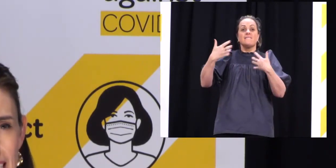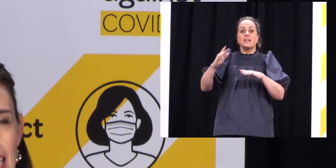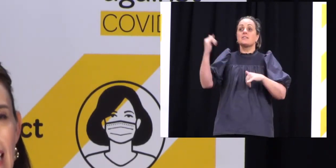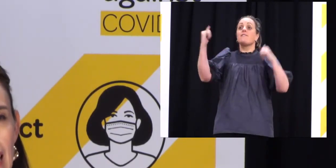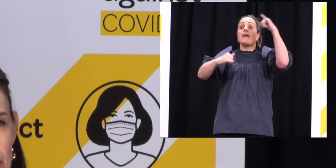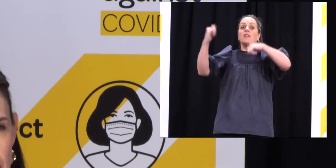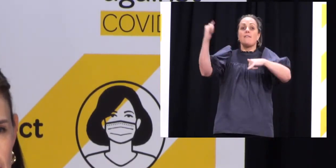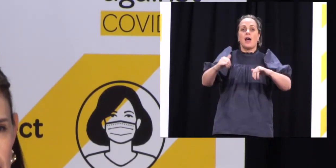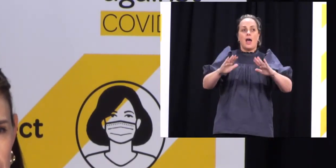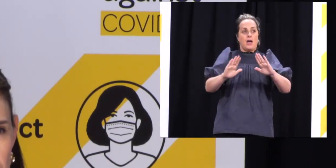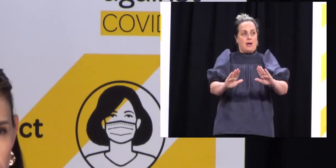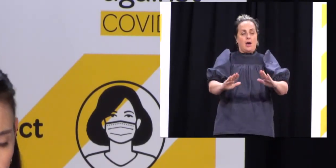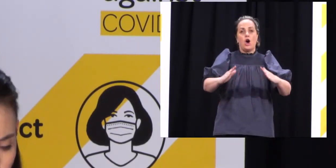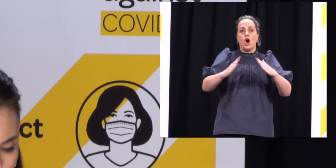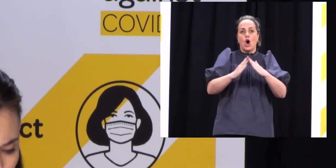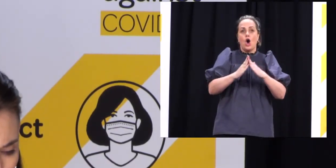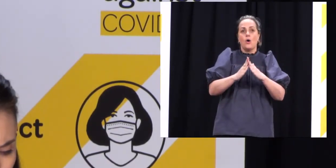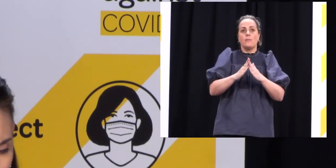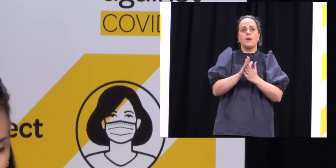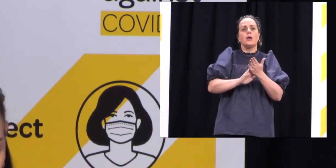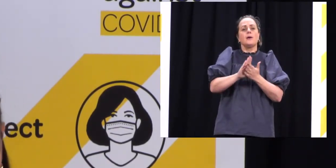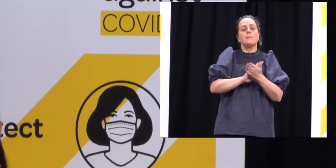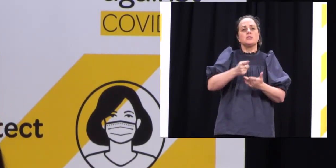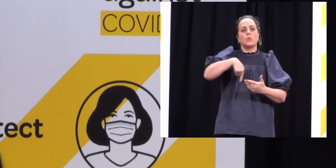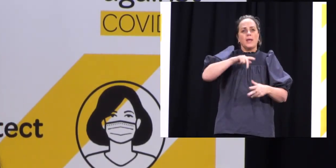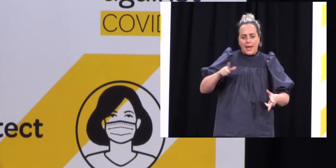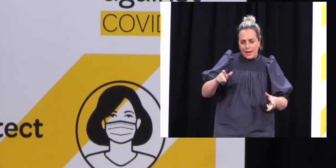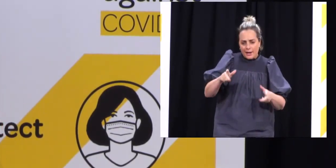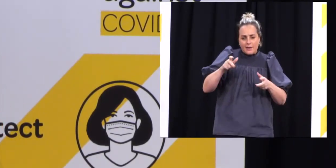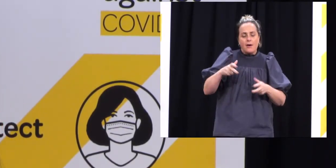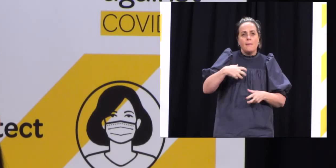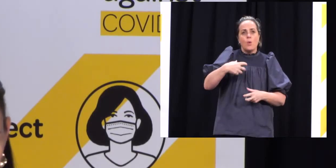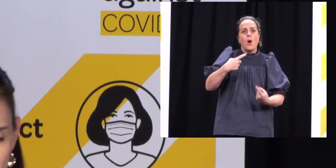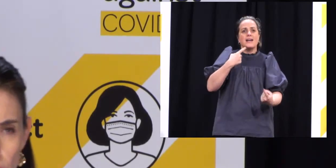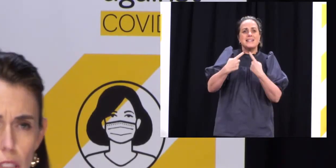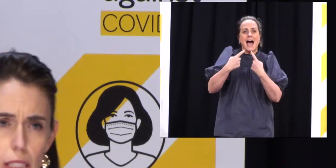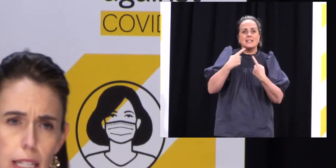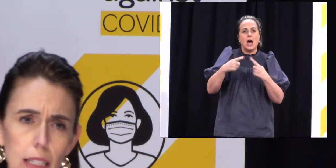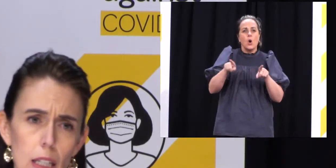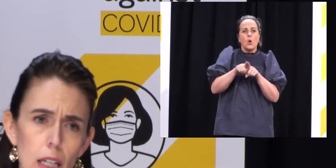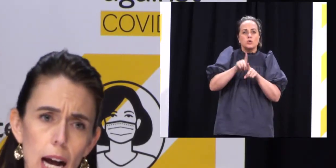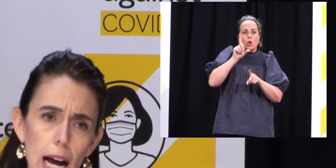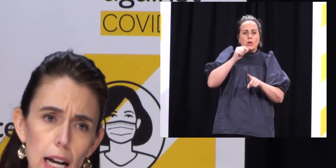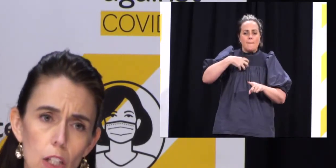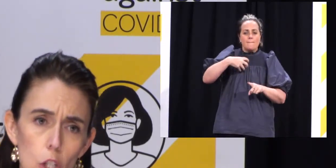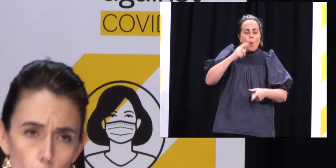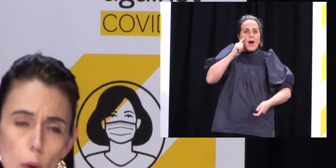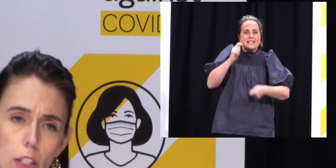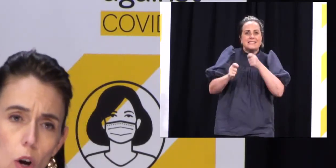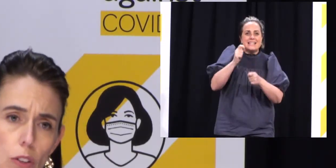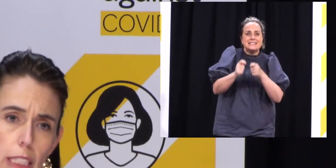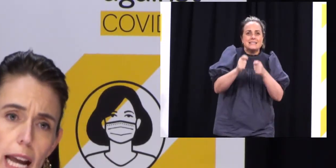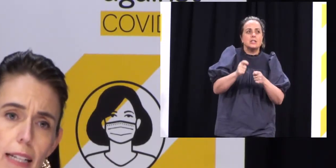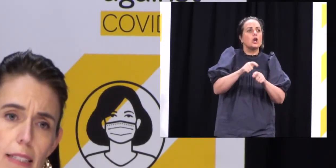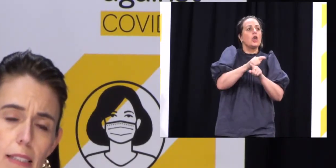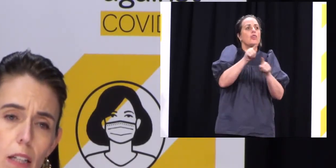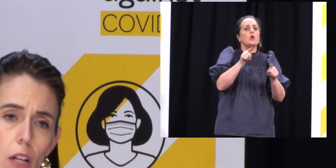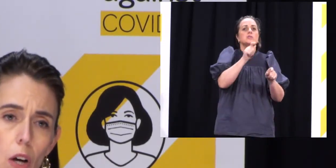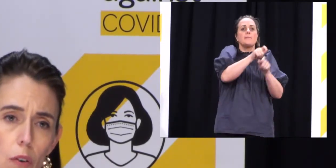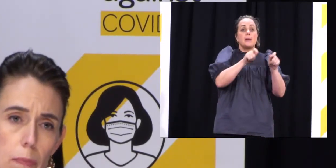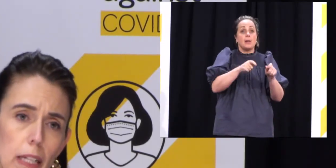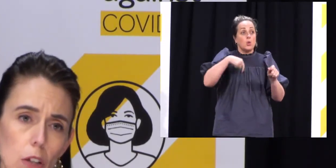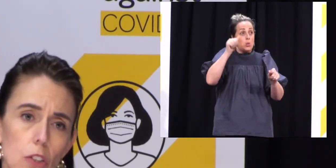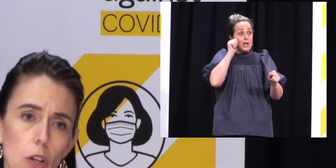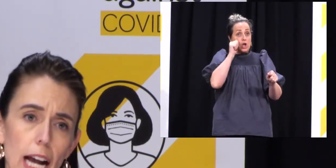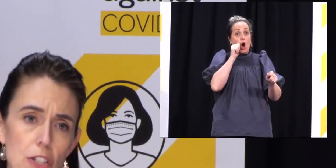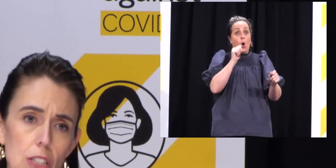period. It gives us additional data. It gives us additional testing across the known contacts